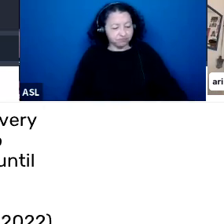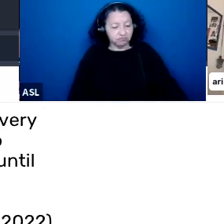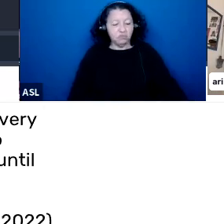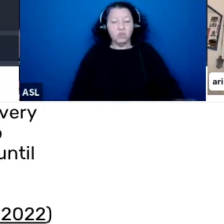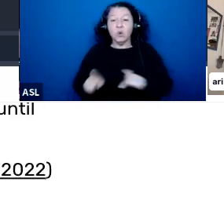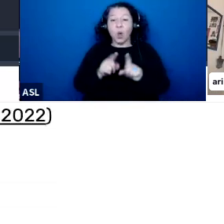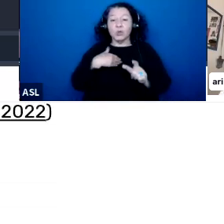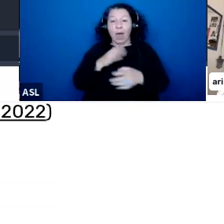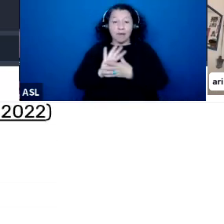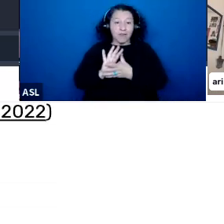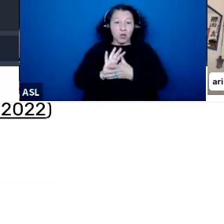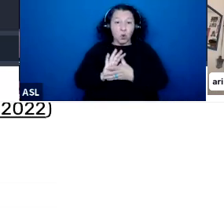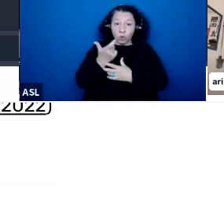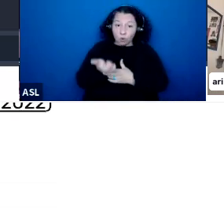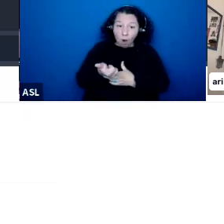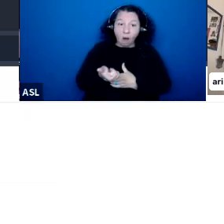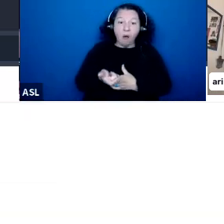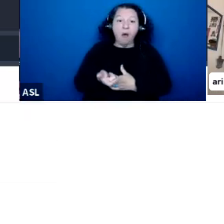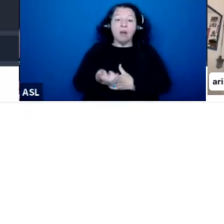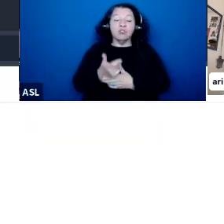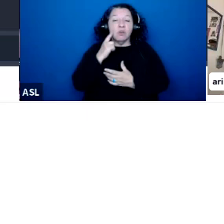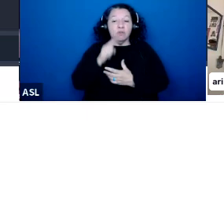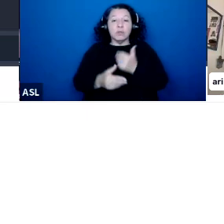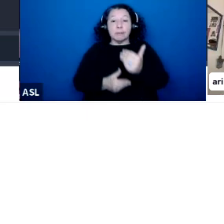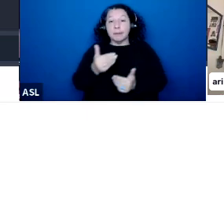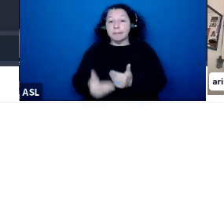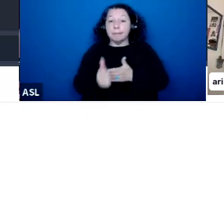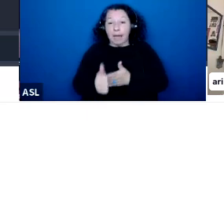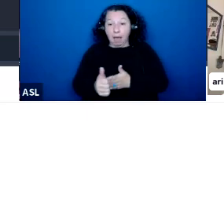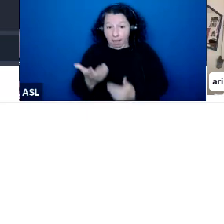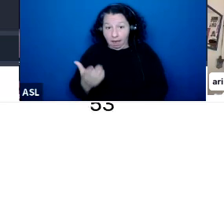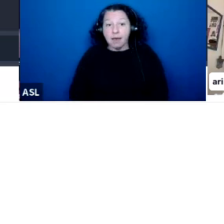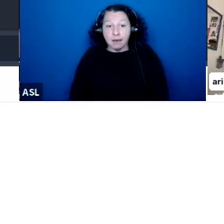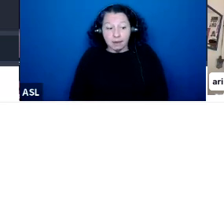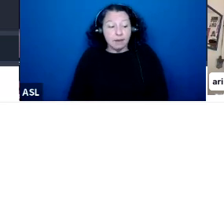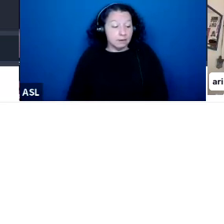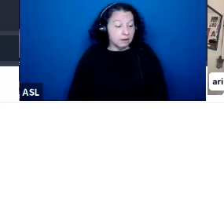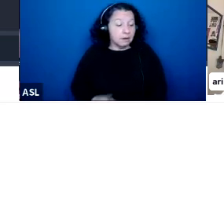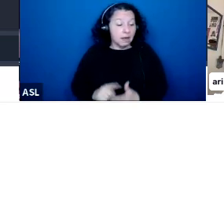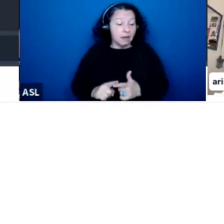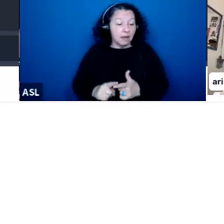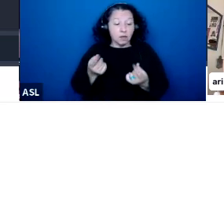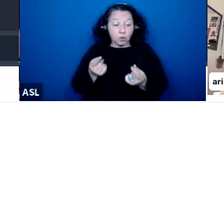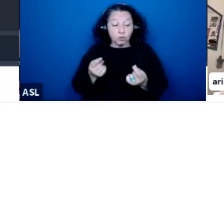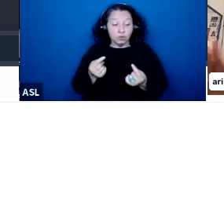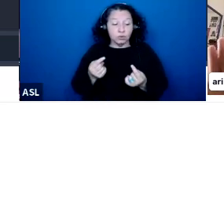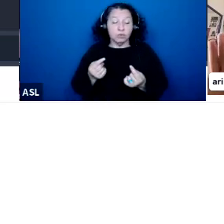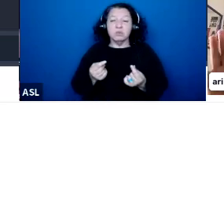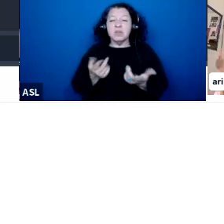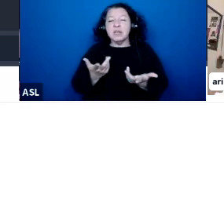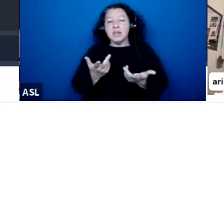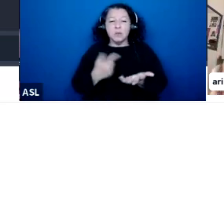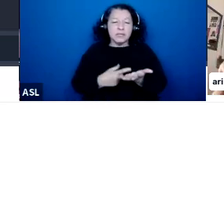Yeah, and there's also a video you can look on, the step by step. And then we break it